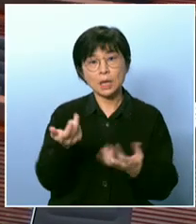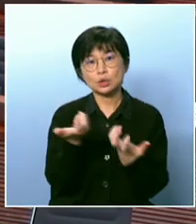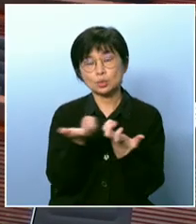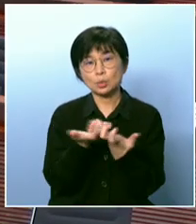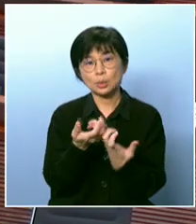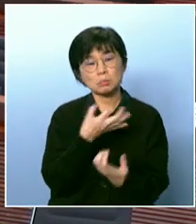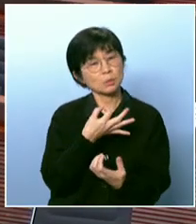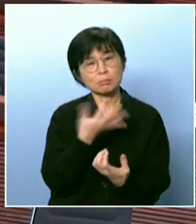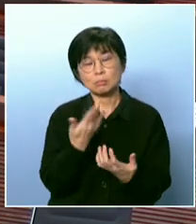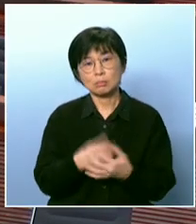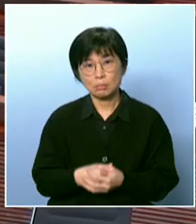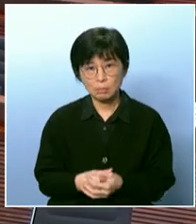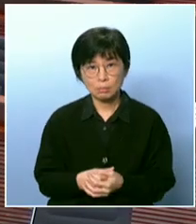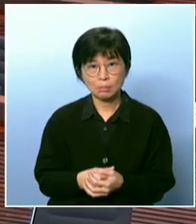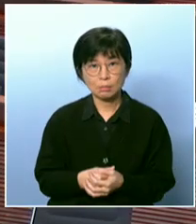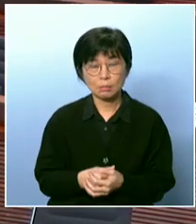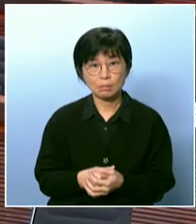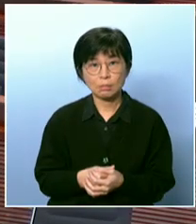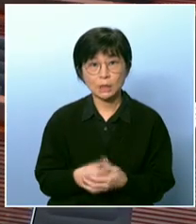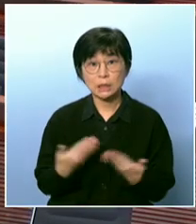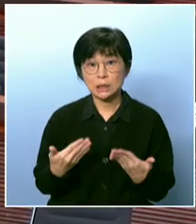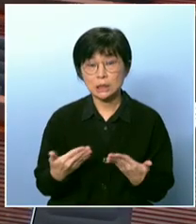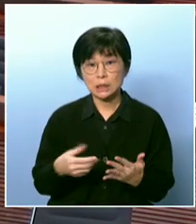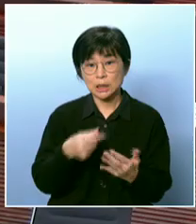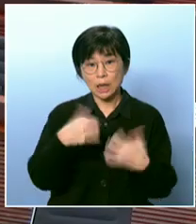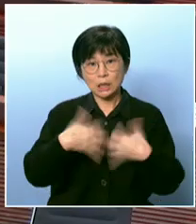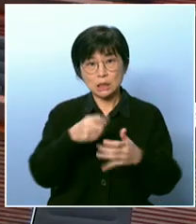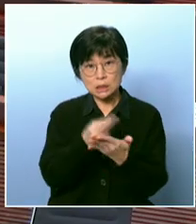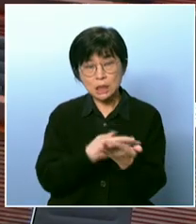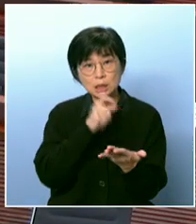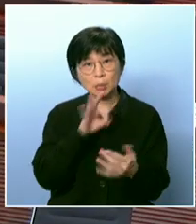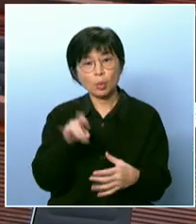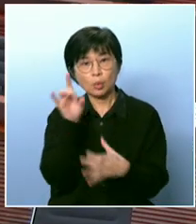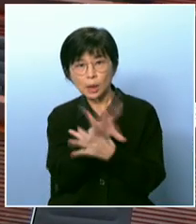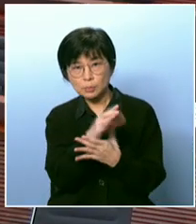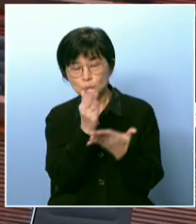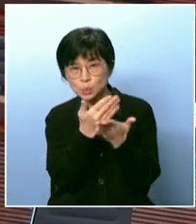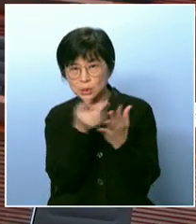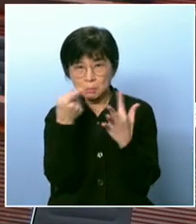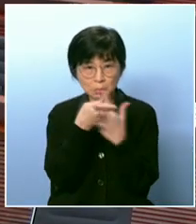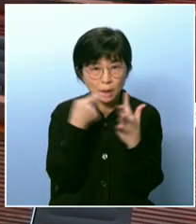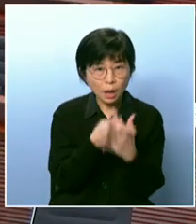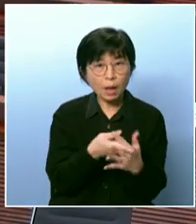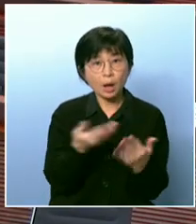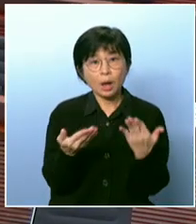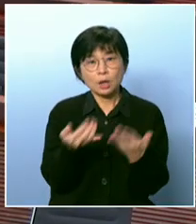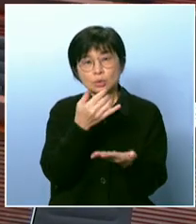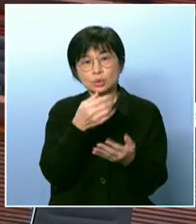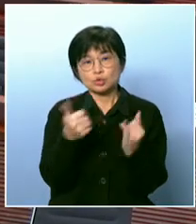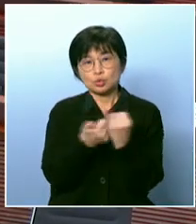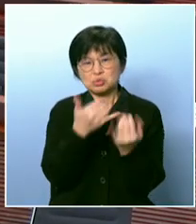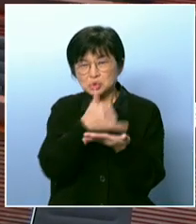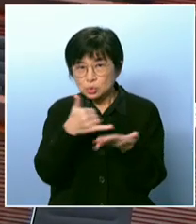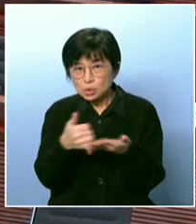attractive to participants. We do not have the data for the 10th batch just yet, but can there